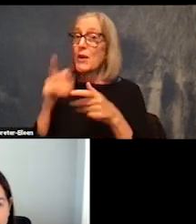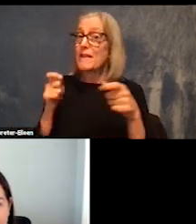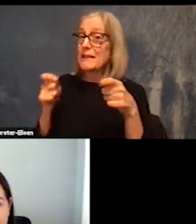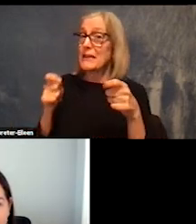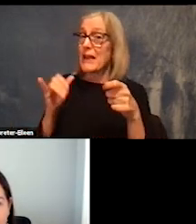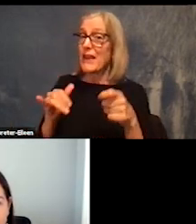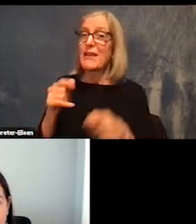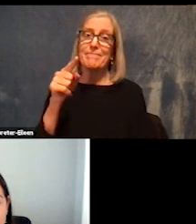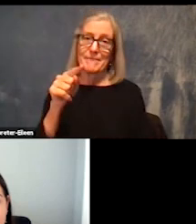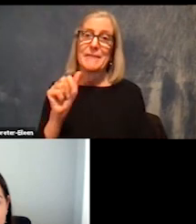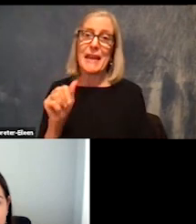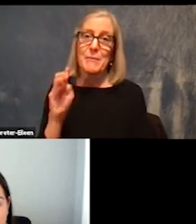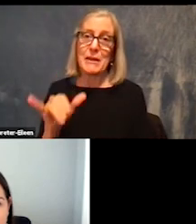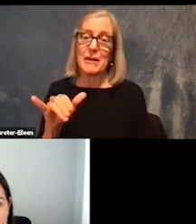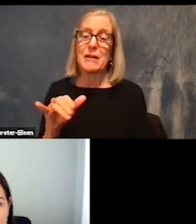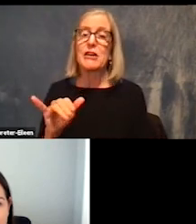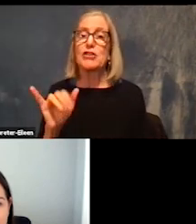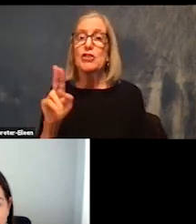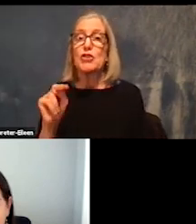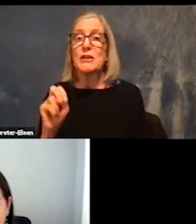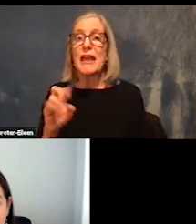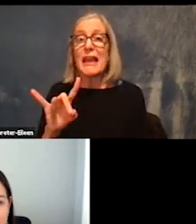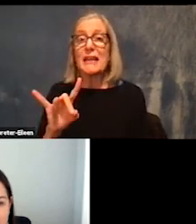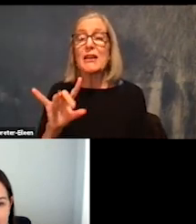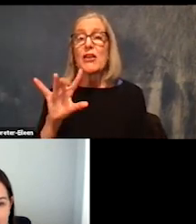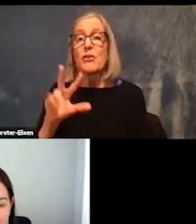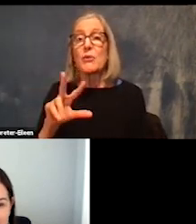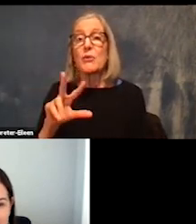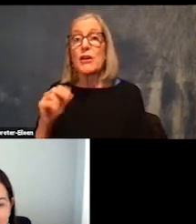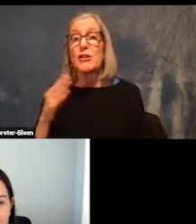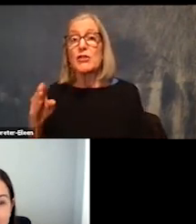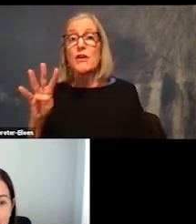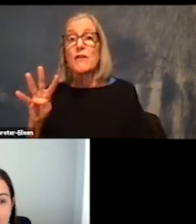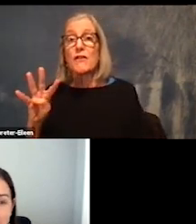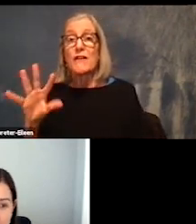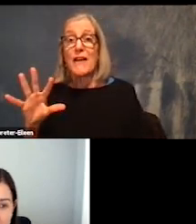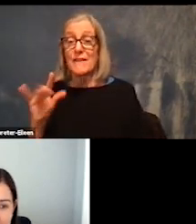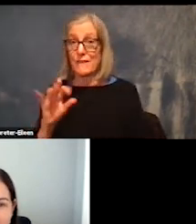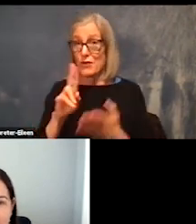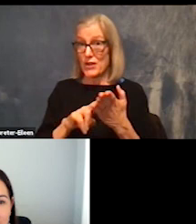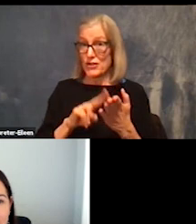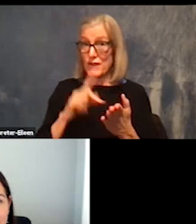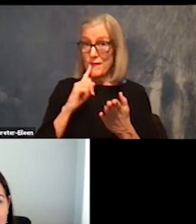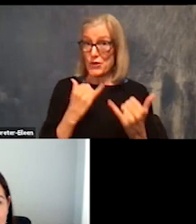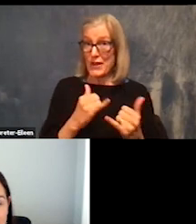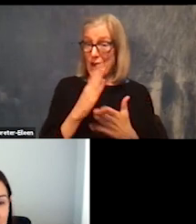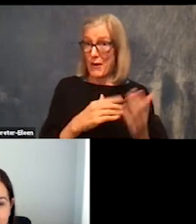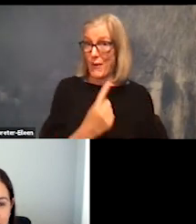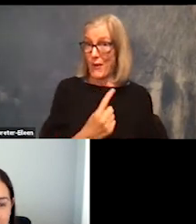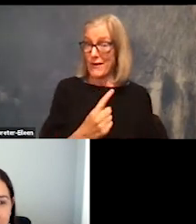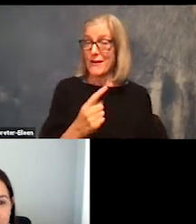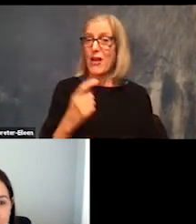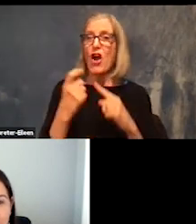on June 8th, 3:30 to 4:45. And if you've registered for this one, you're already registered for that one, but feel free to